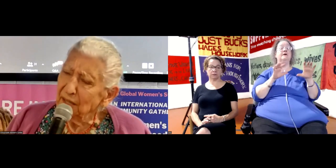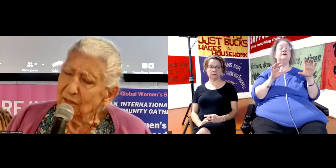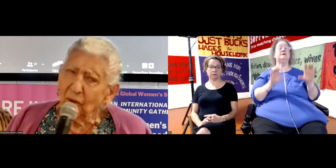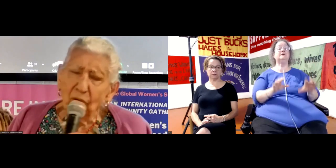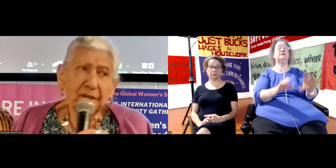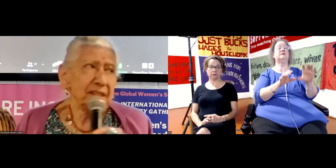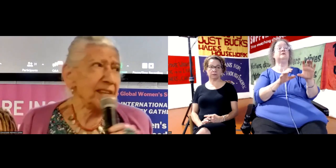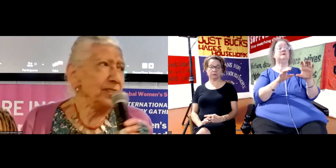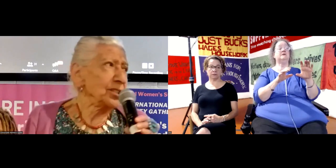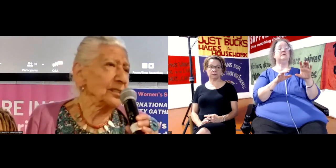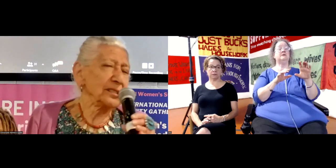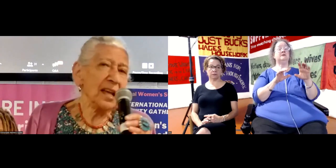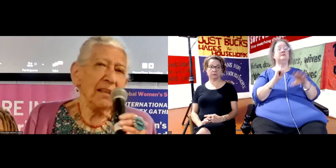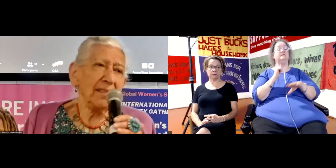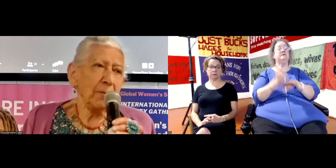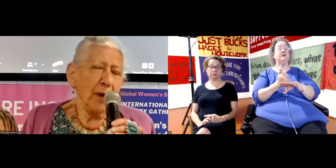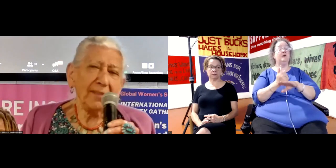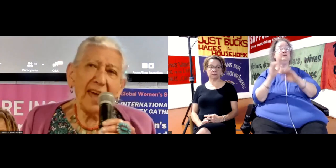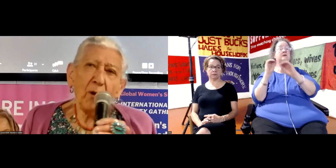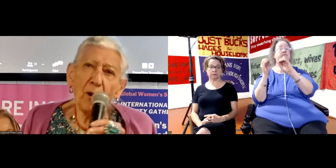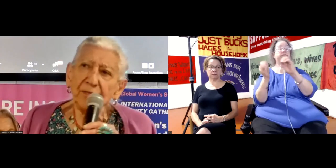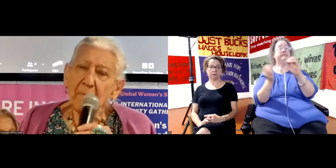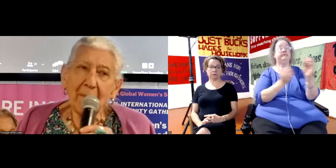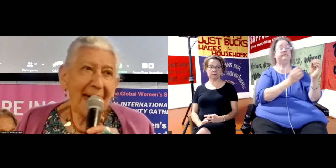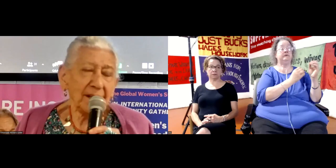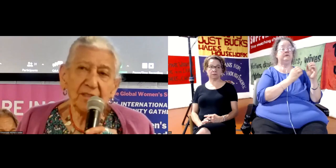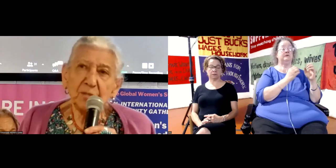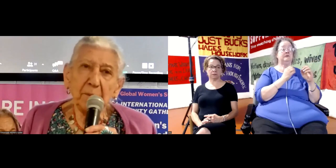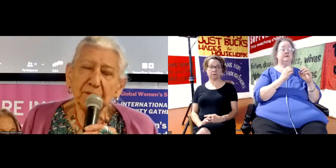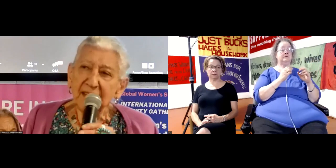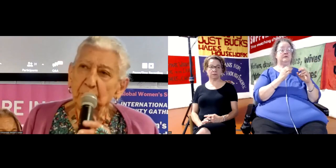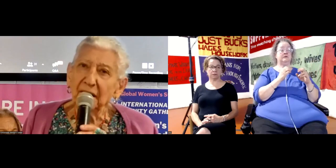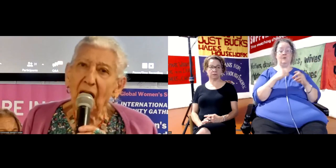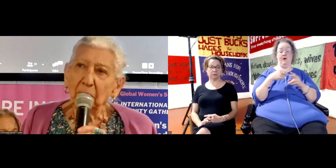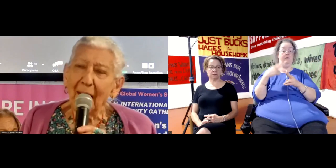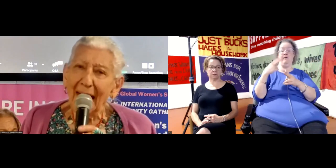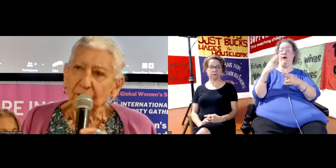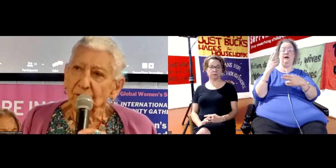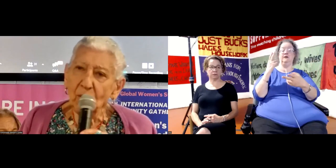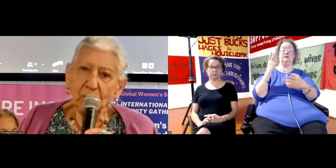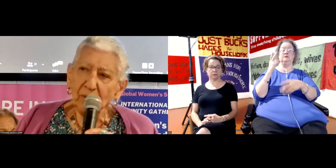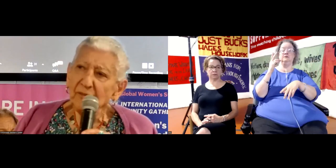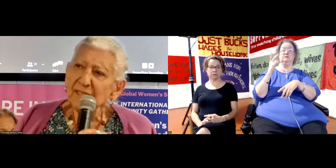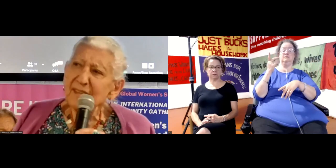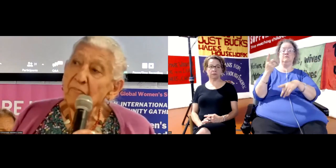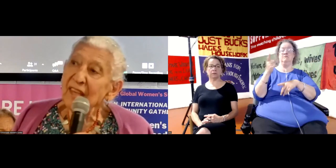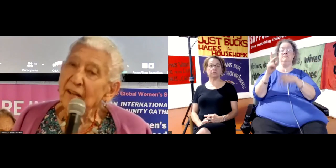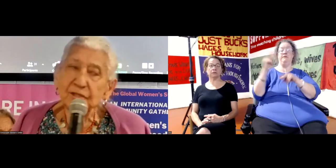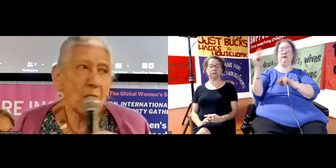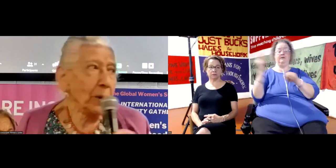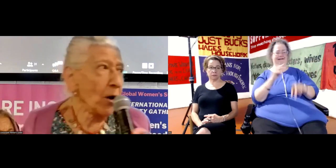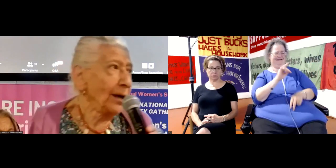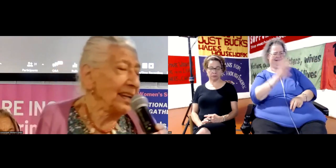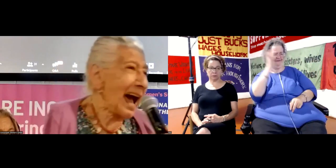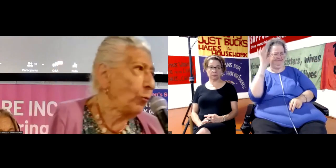in the organizations that where they called them mad, and these people said, we're not mad, you know, there's something